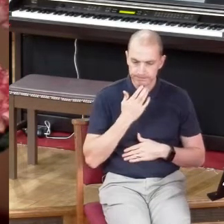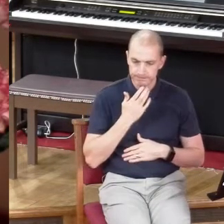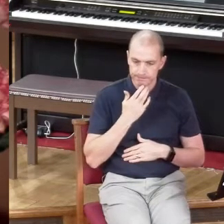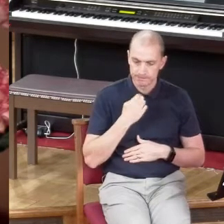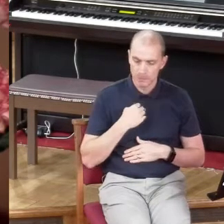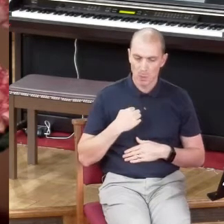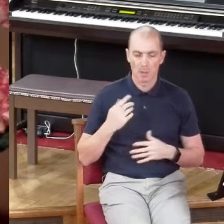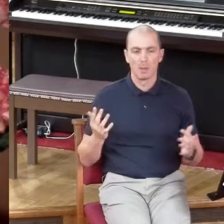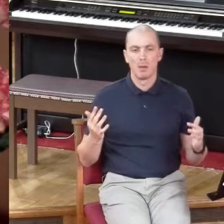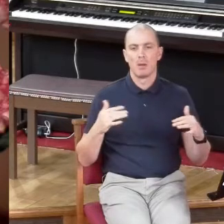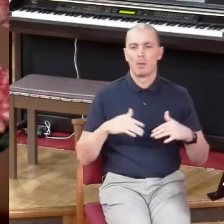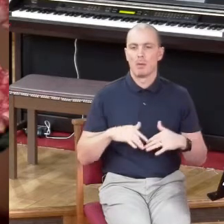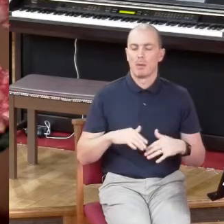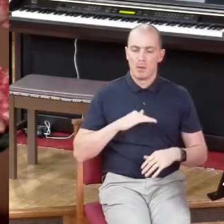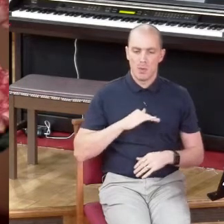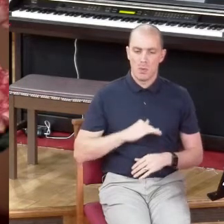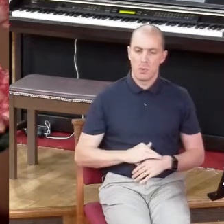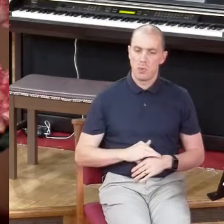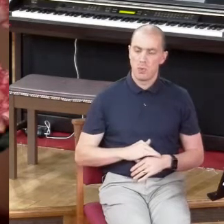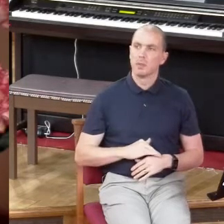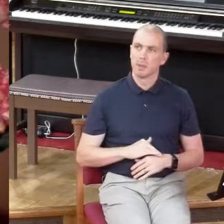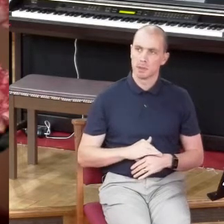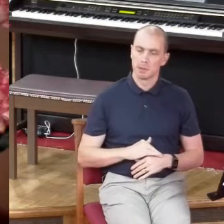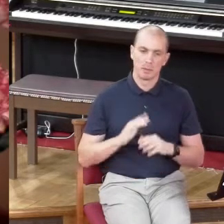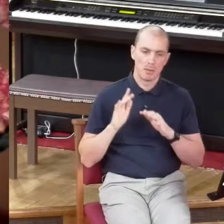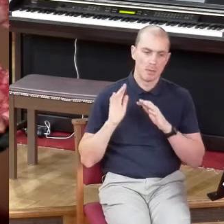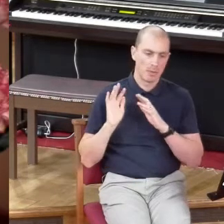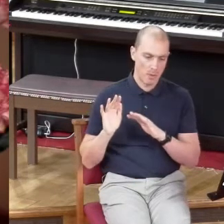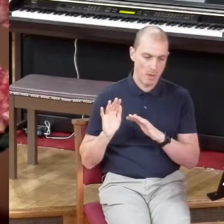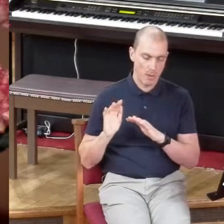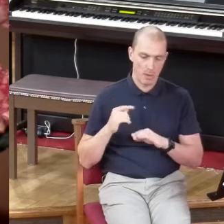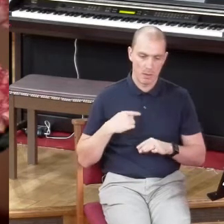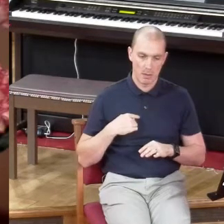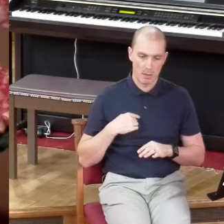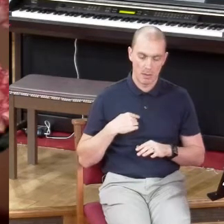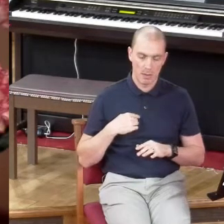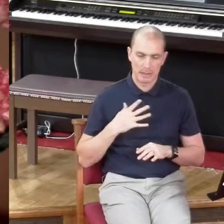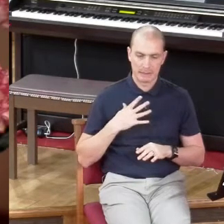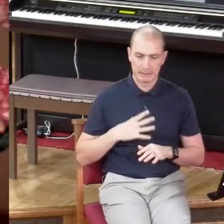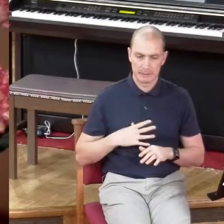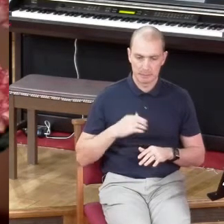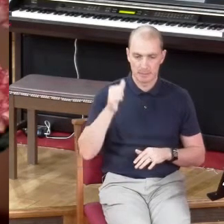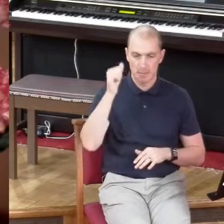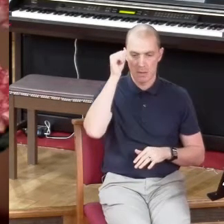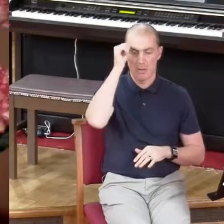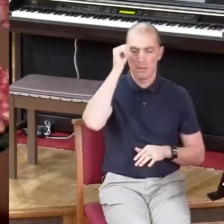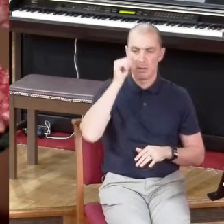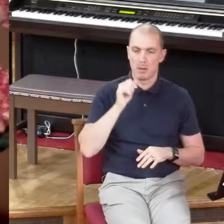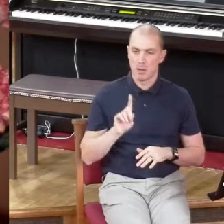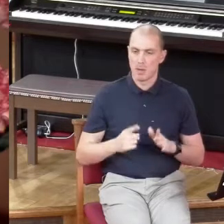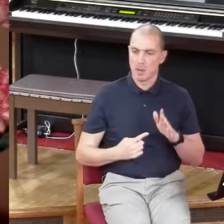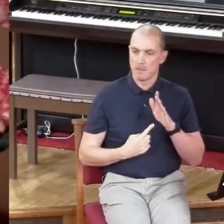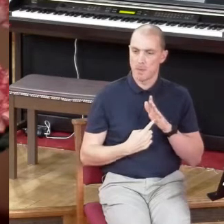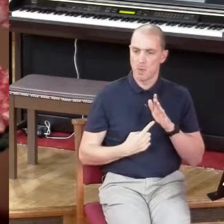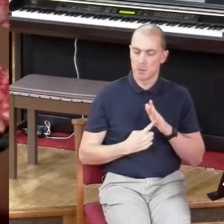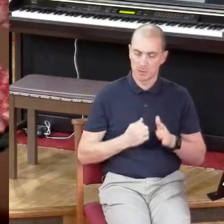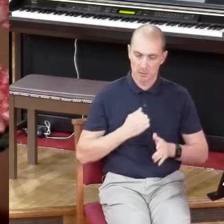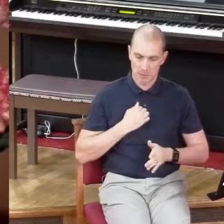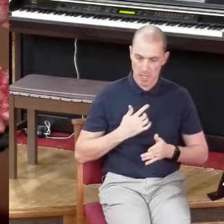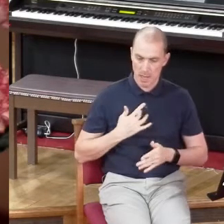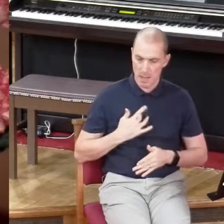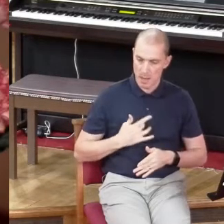your presence, to remind ourselves once again of what is important, not just in our lives, but